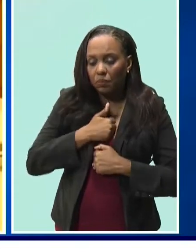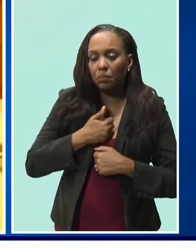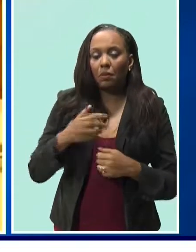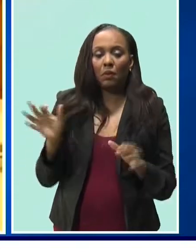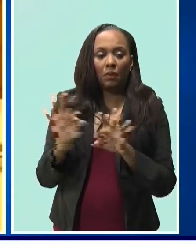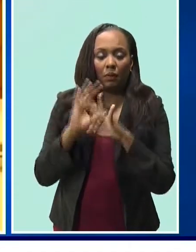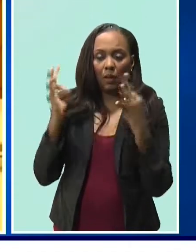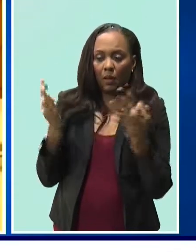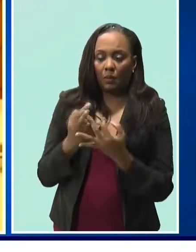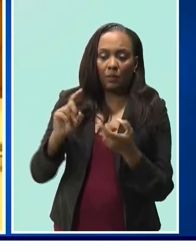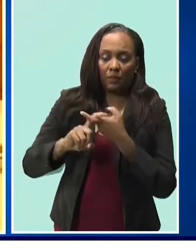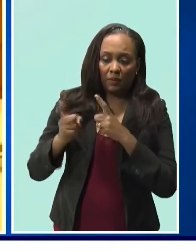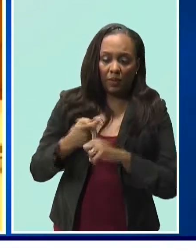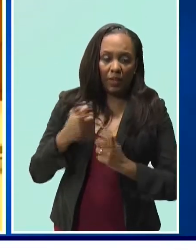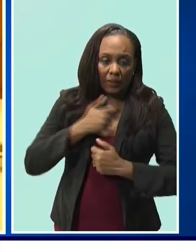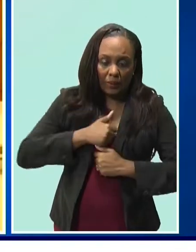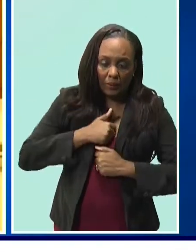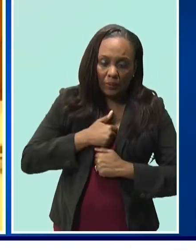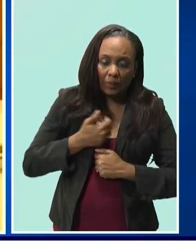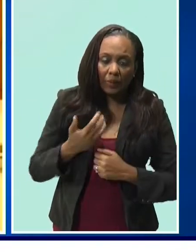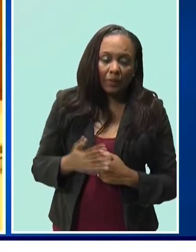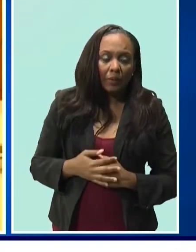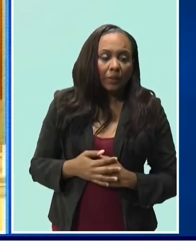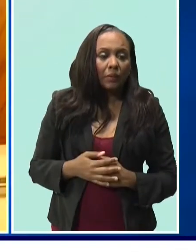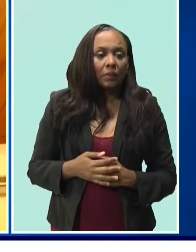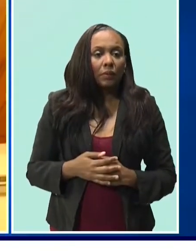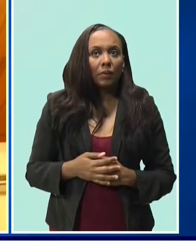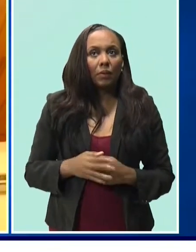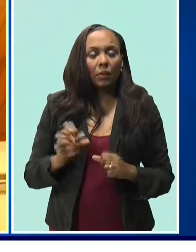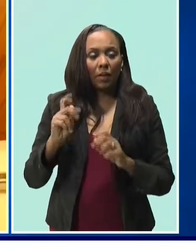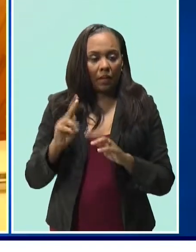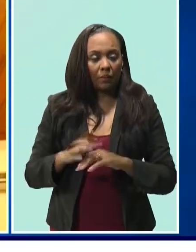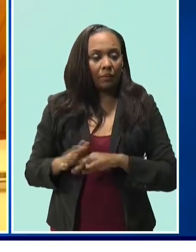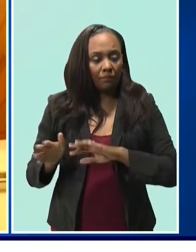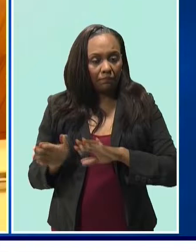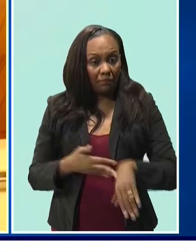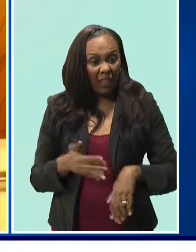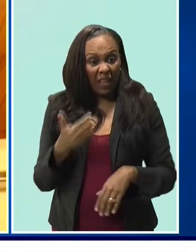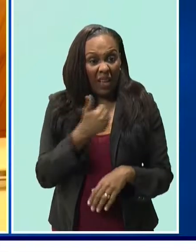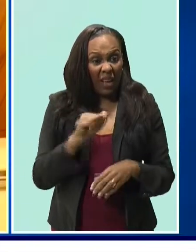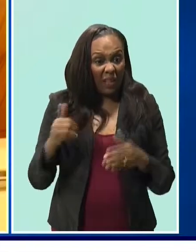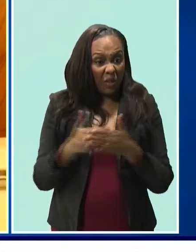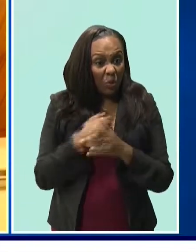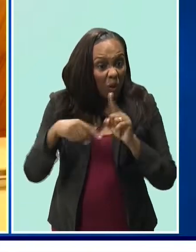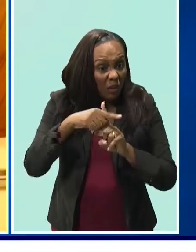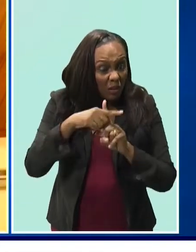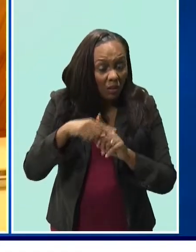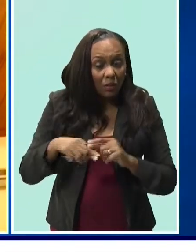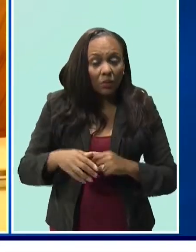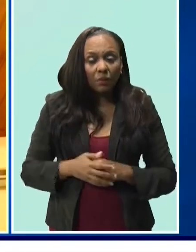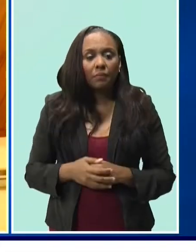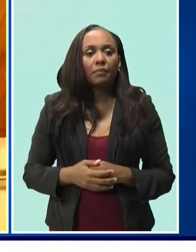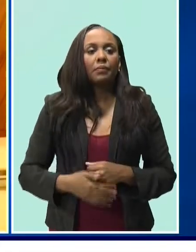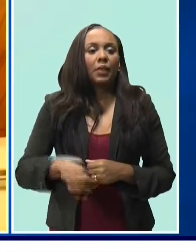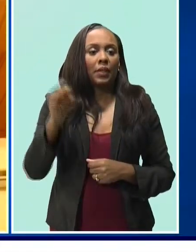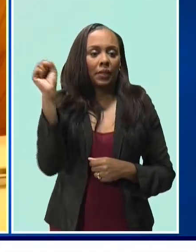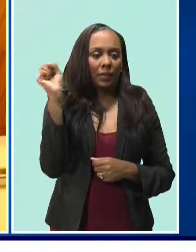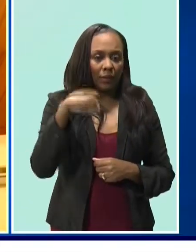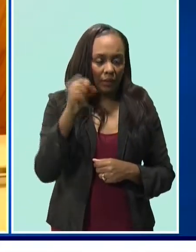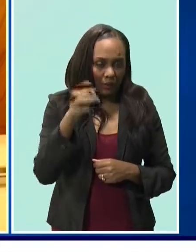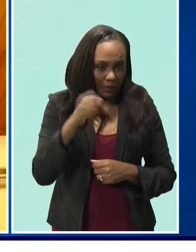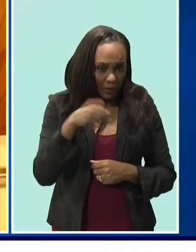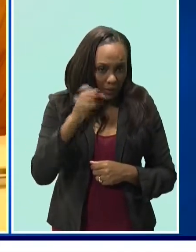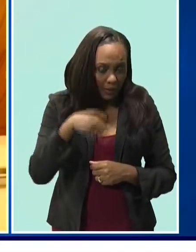his family and friends. Okay, that's a death. Has there been any cases? Yes, in addition